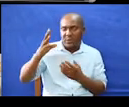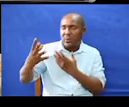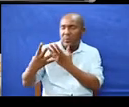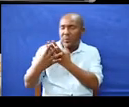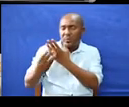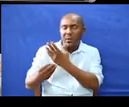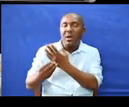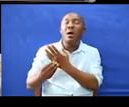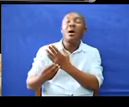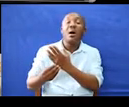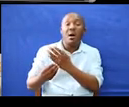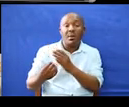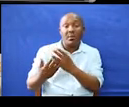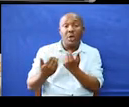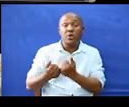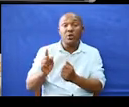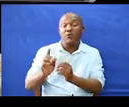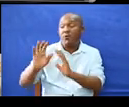of their daily lives.